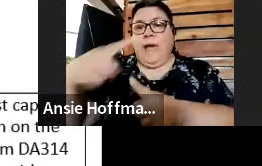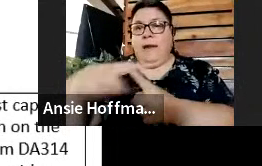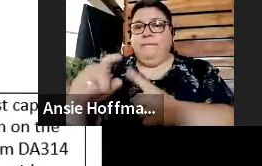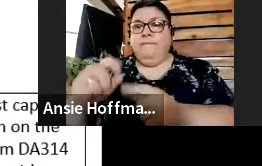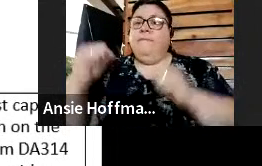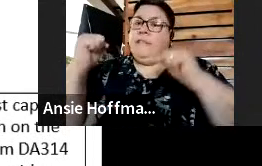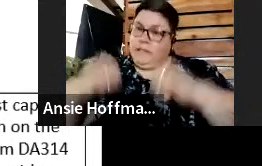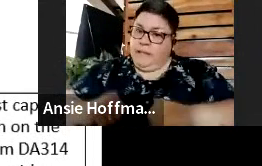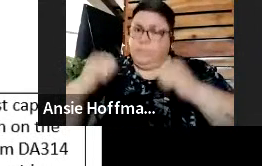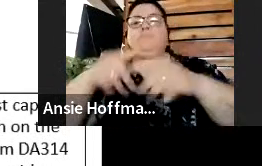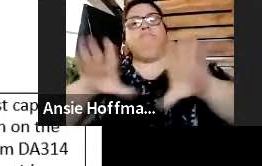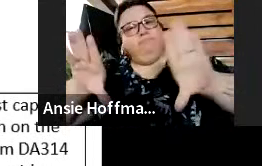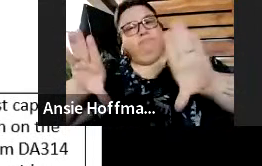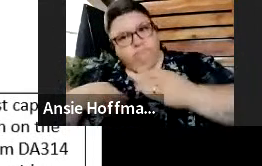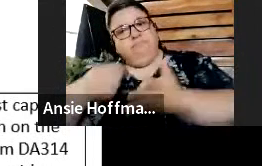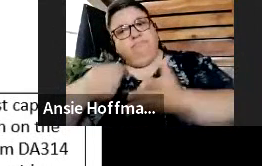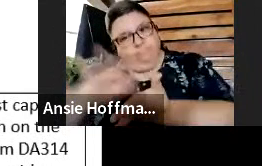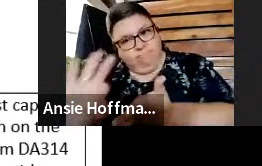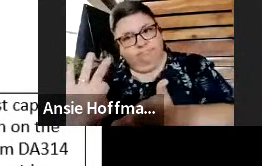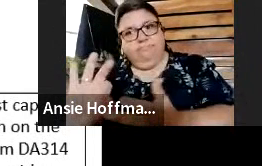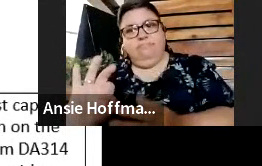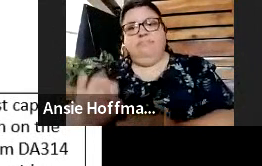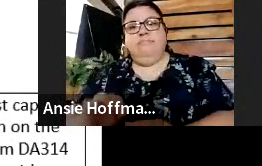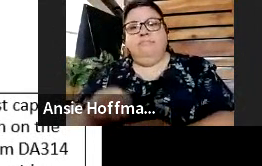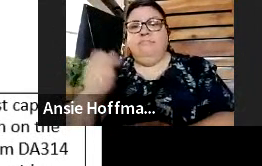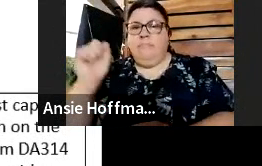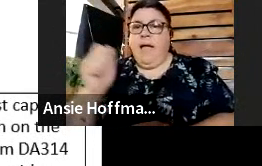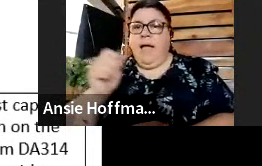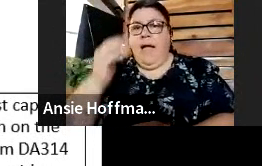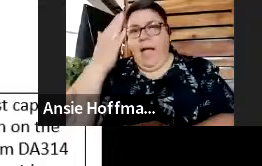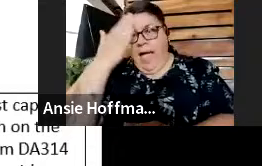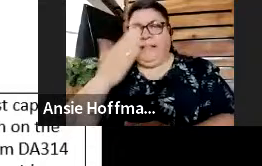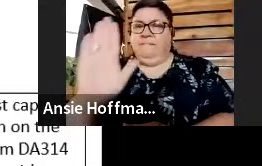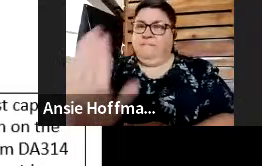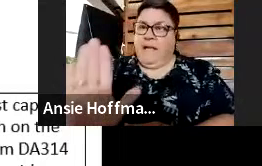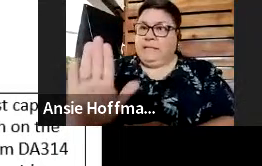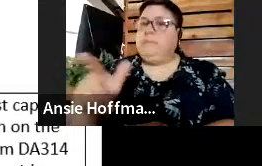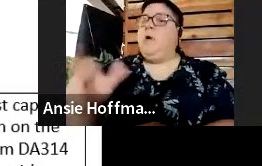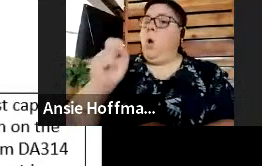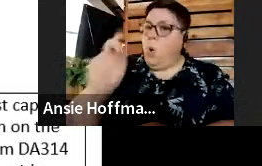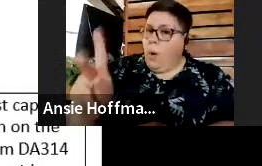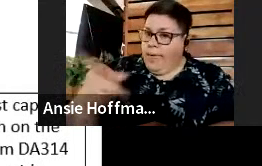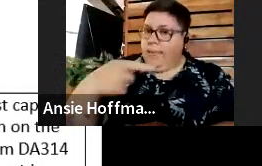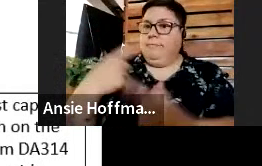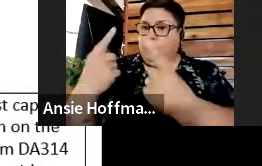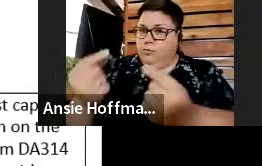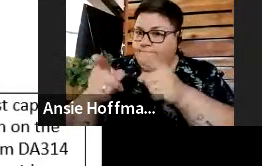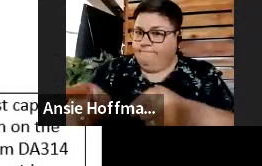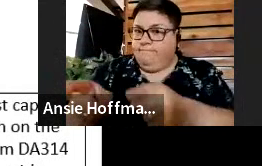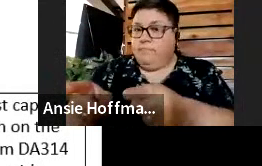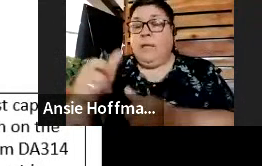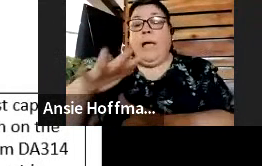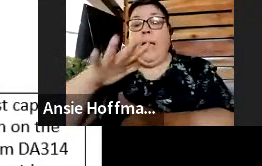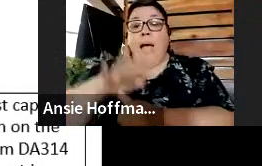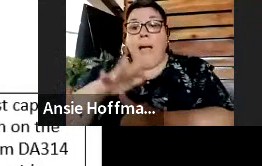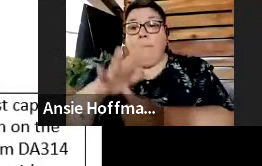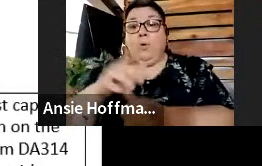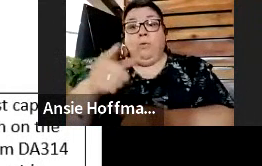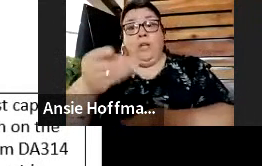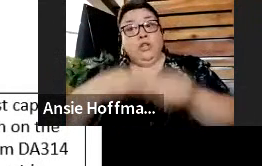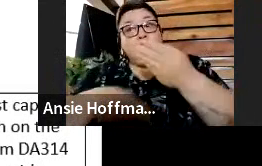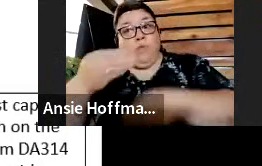have accepted the advice to apply for a tariff determination. It is important for our traders